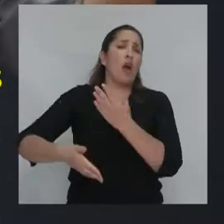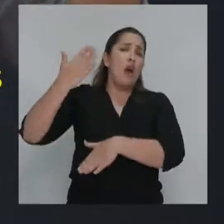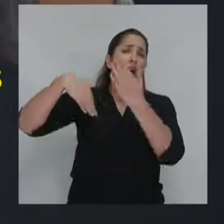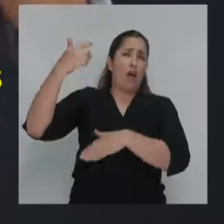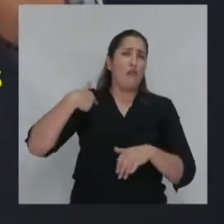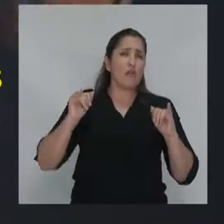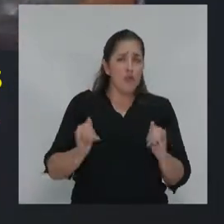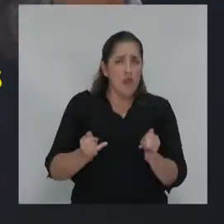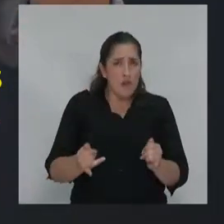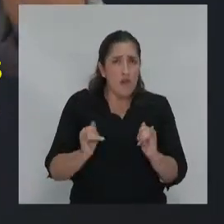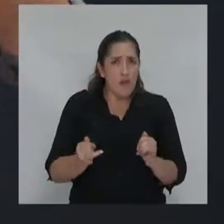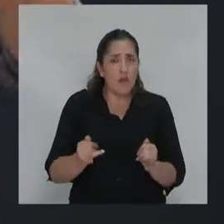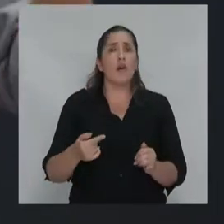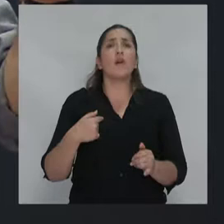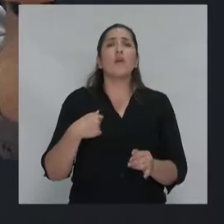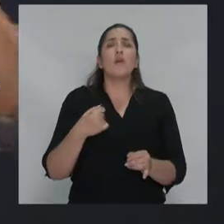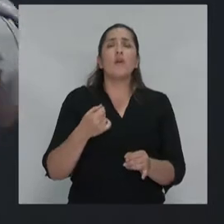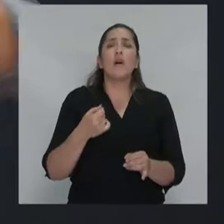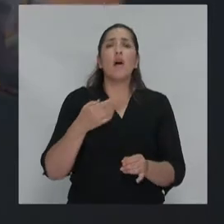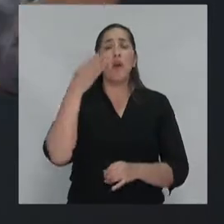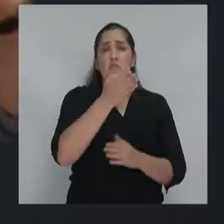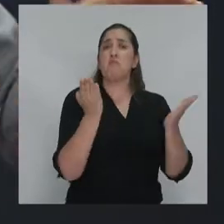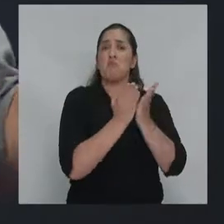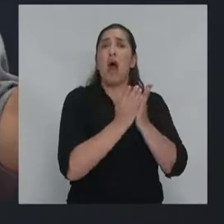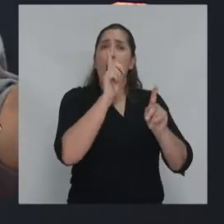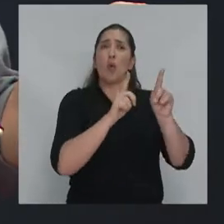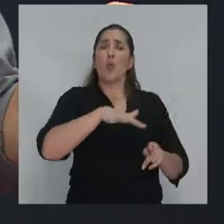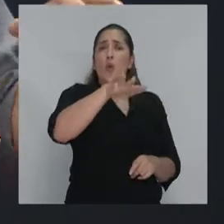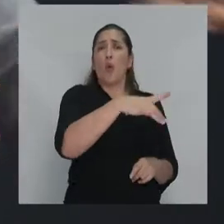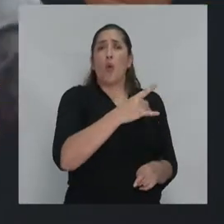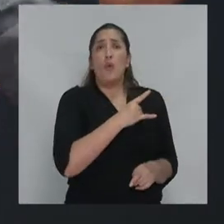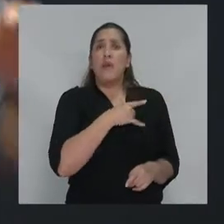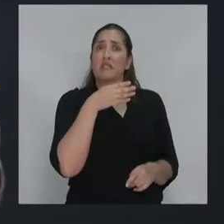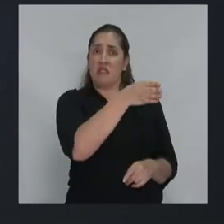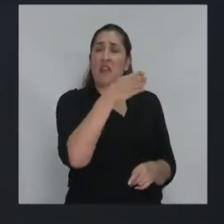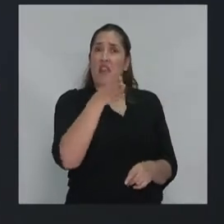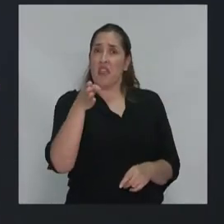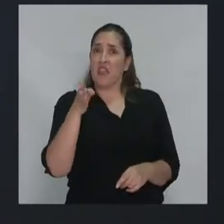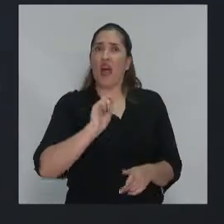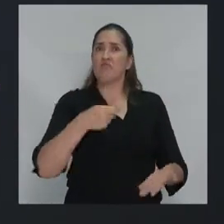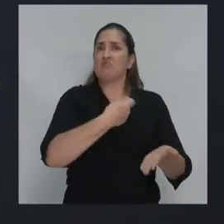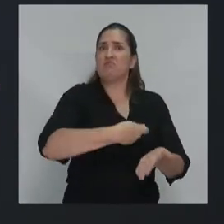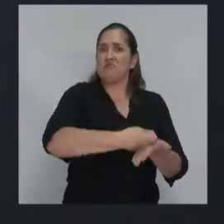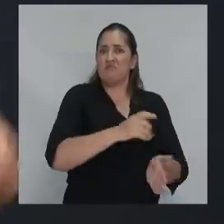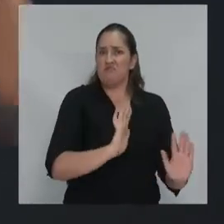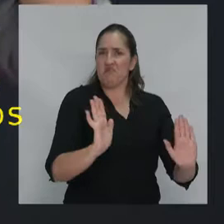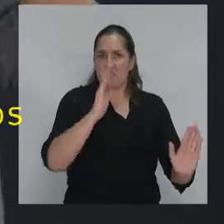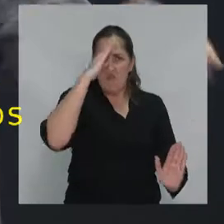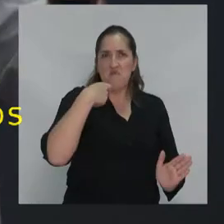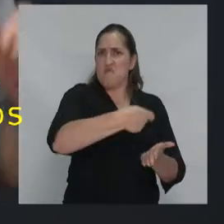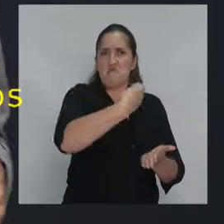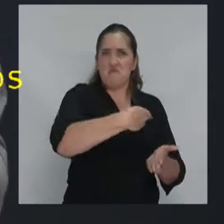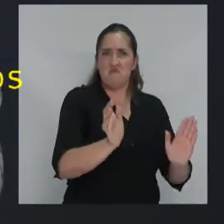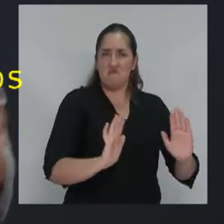university education, not all over, but some places, with no tuition. You still have that in Argentina. Now in the United States,